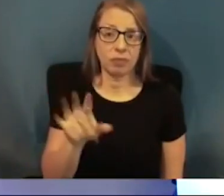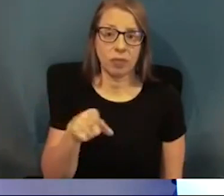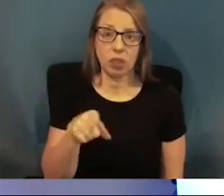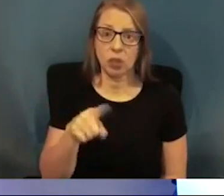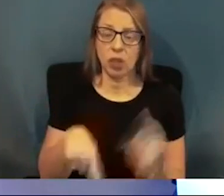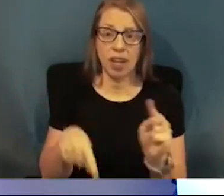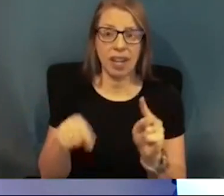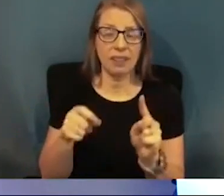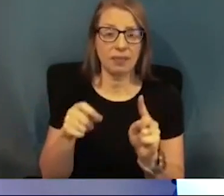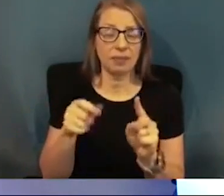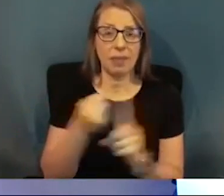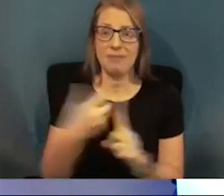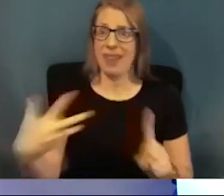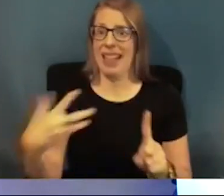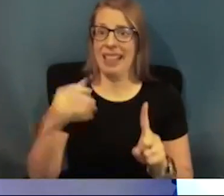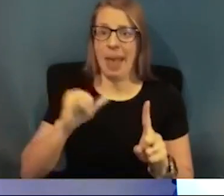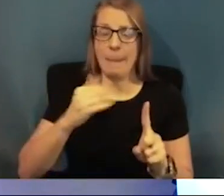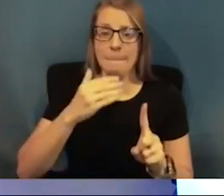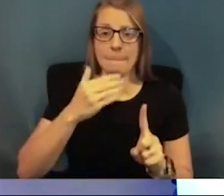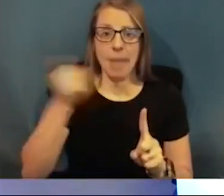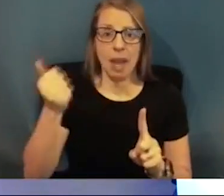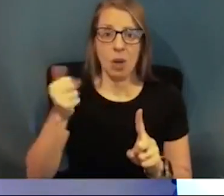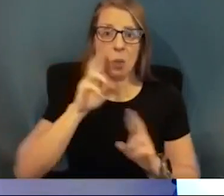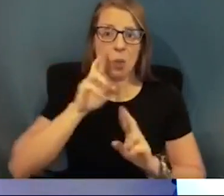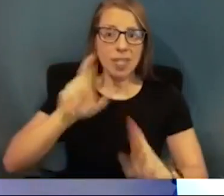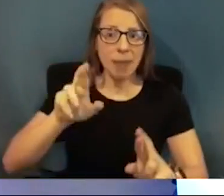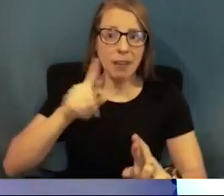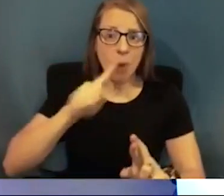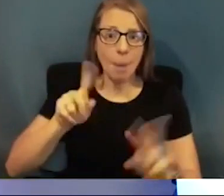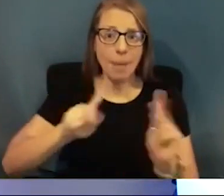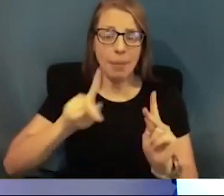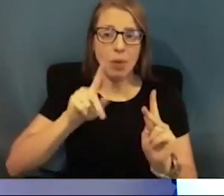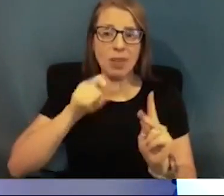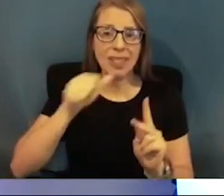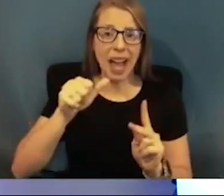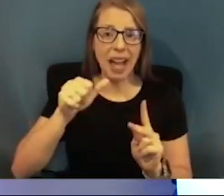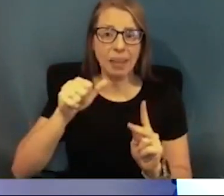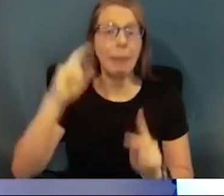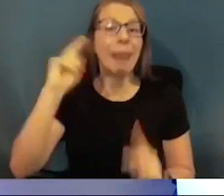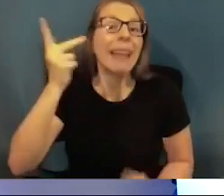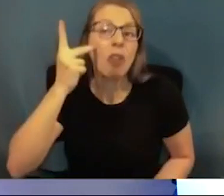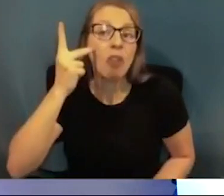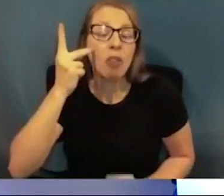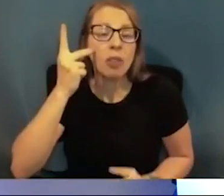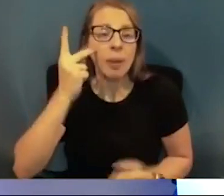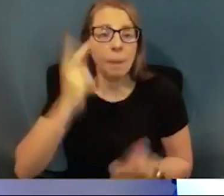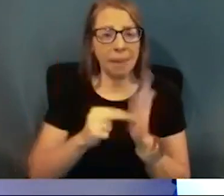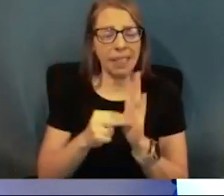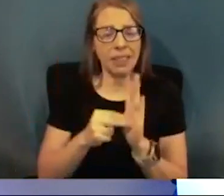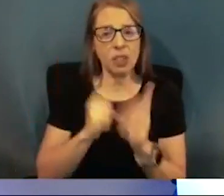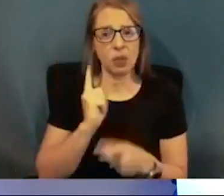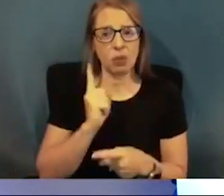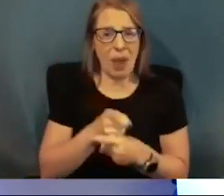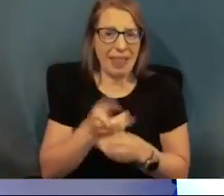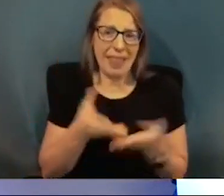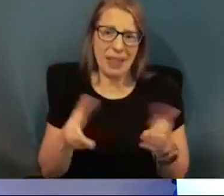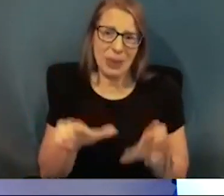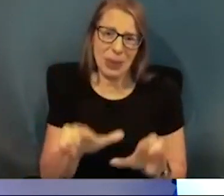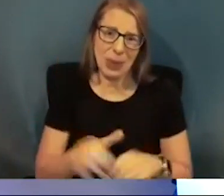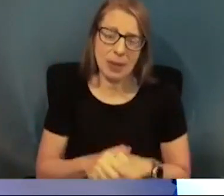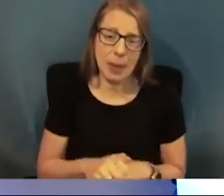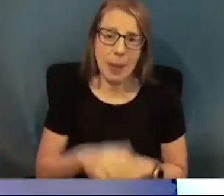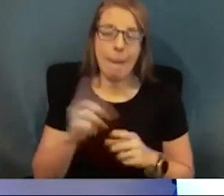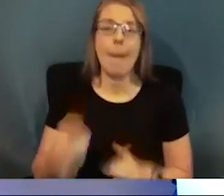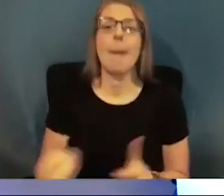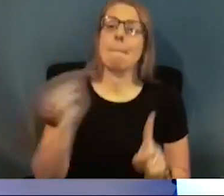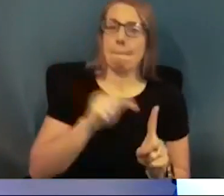show, respect for other people is not political. It's just the right thing to do. So I appreciate you sharing that. That insight's fantastic. Okay, let's get back to it. Folks who are just